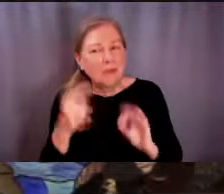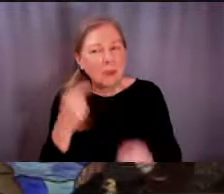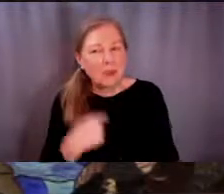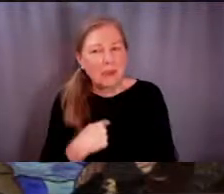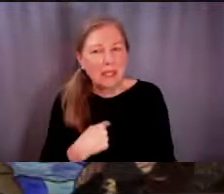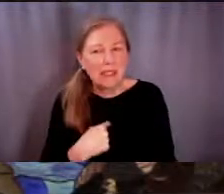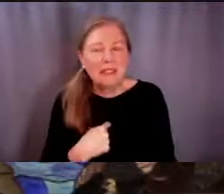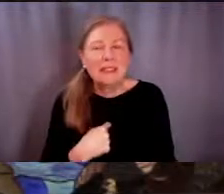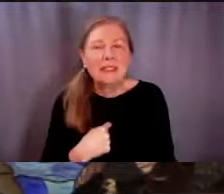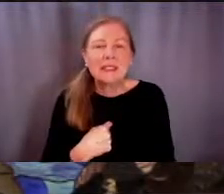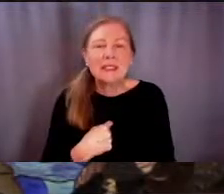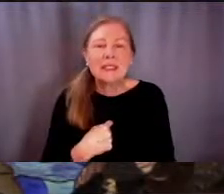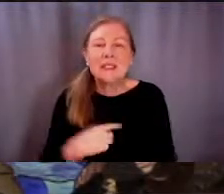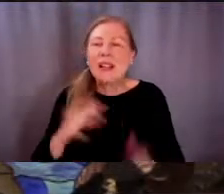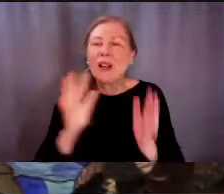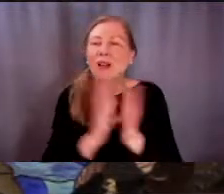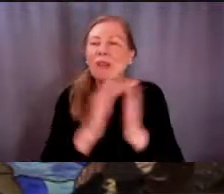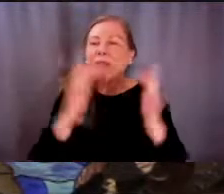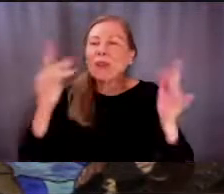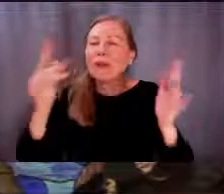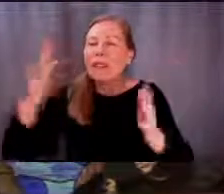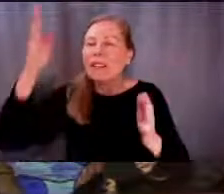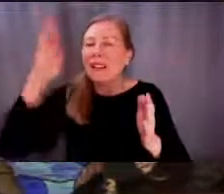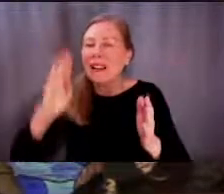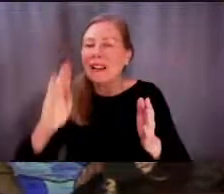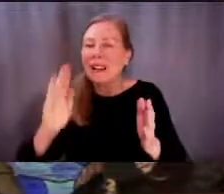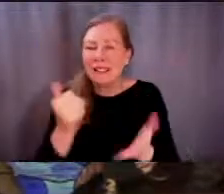Glory to God. Amen.